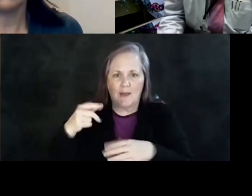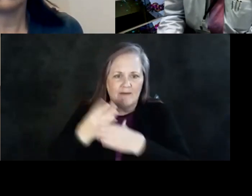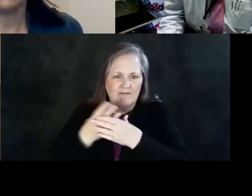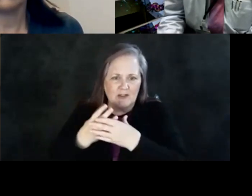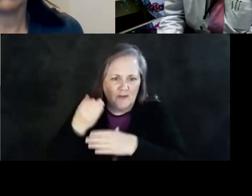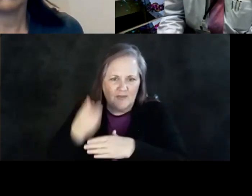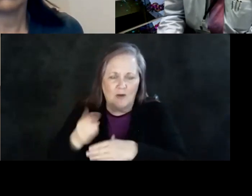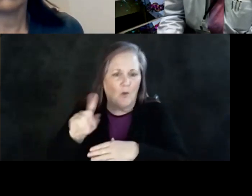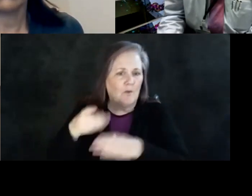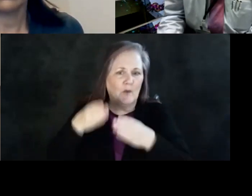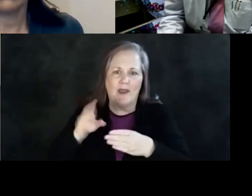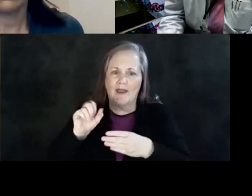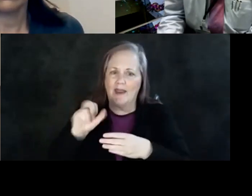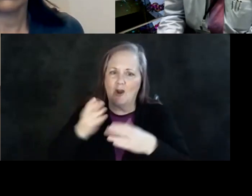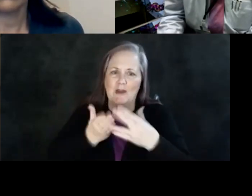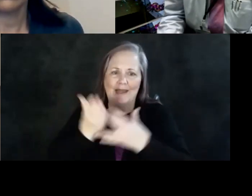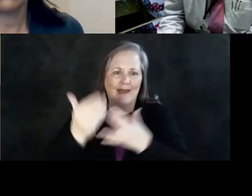way that air is going in and out.